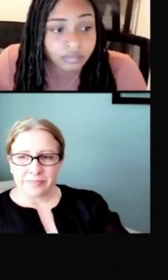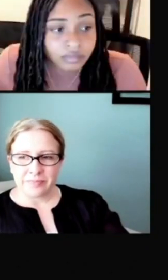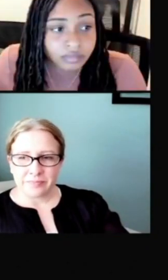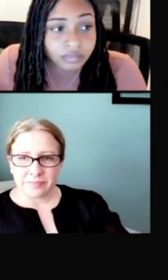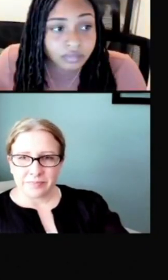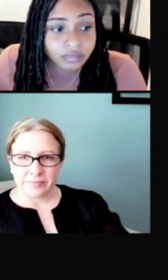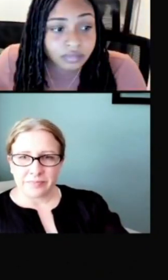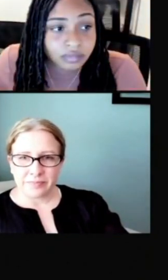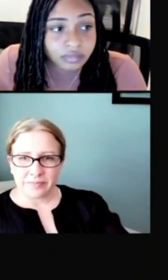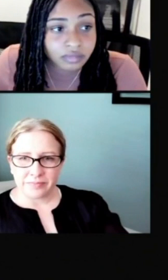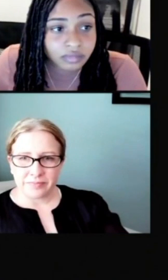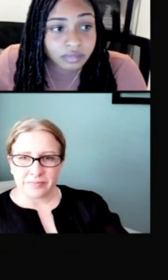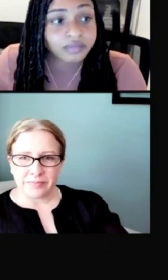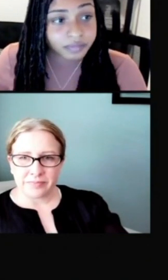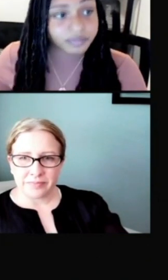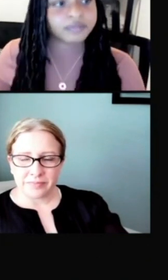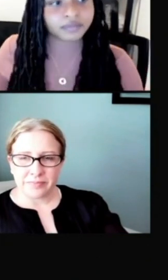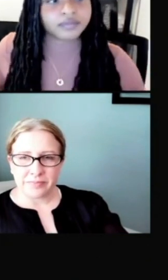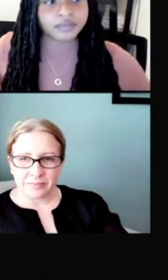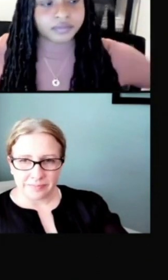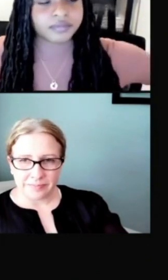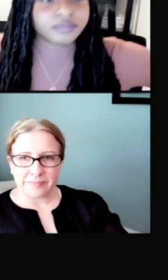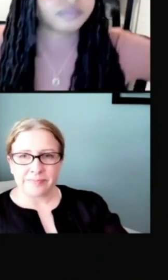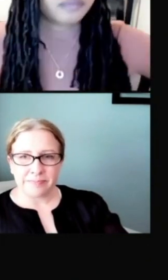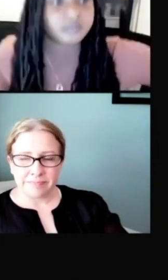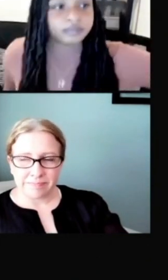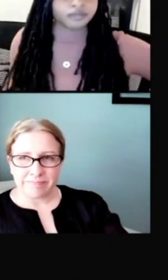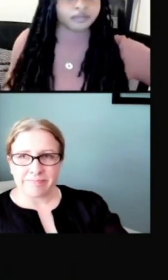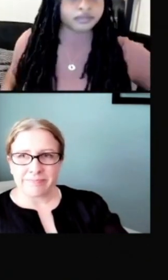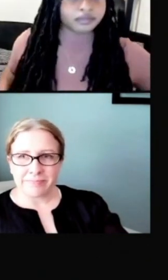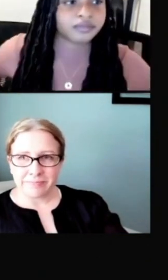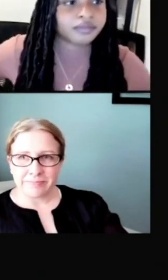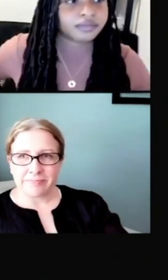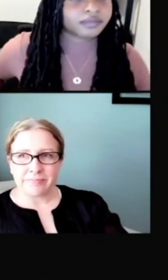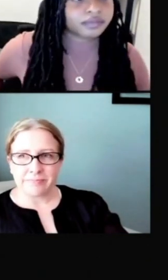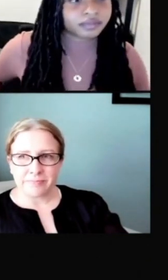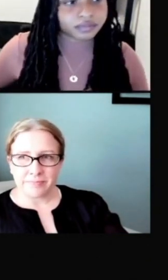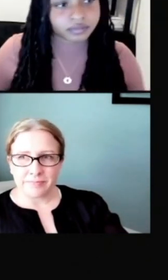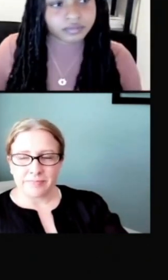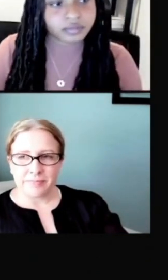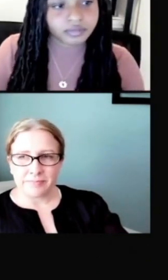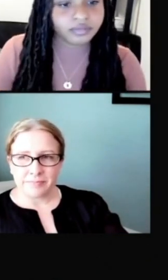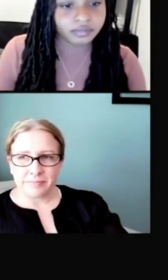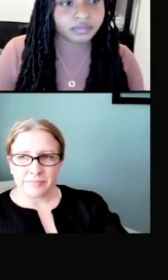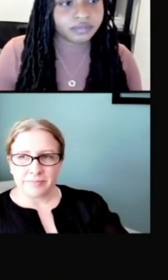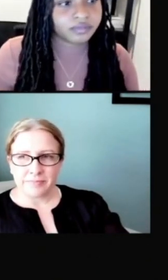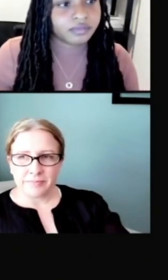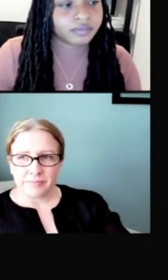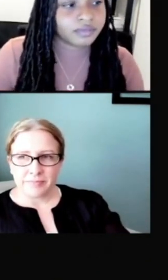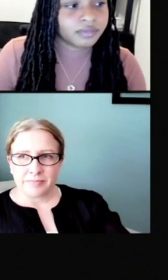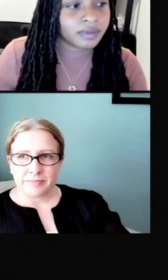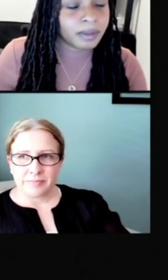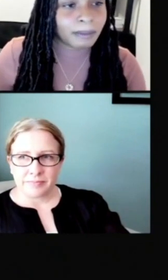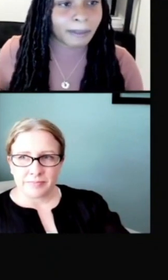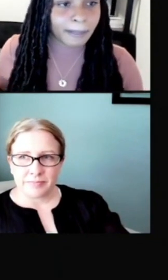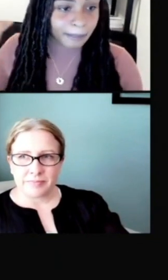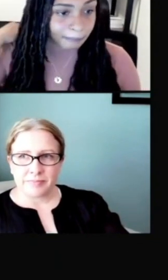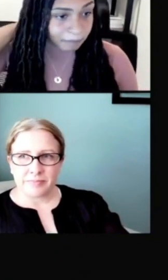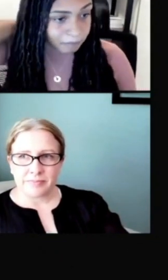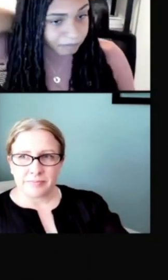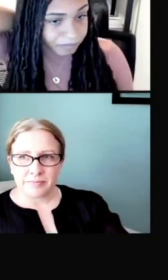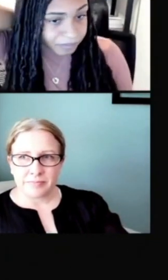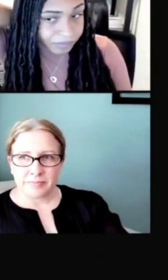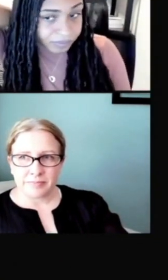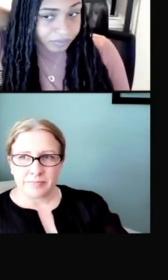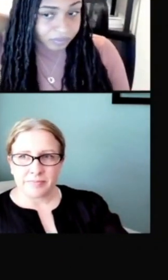in your body, your health, your choice, your rights. So we come from that place and we want to spend time with you. We